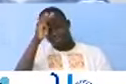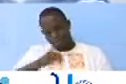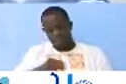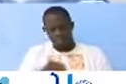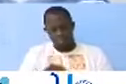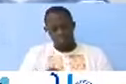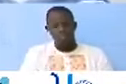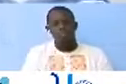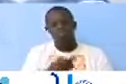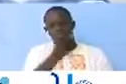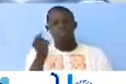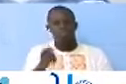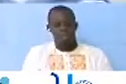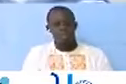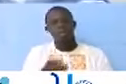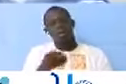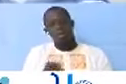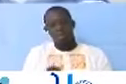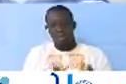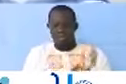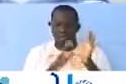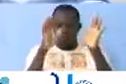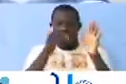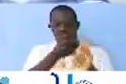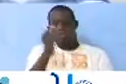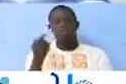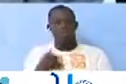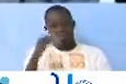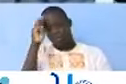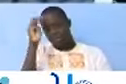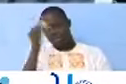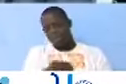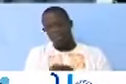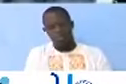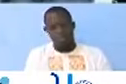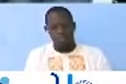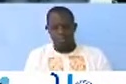thank you. I heal you. Thank you.